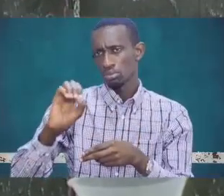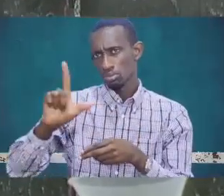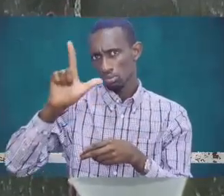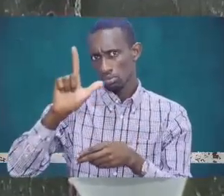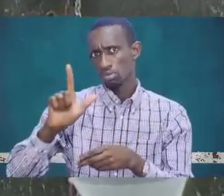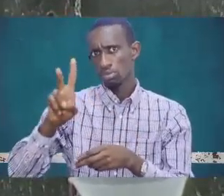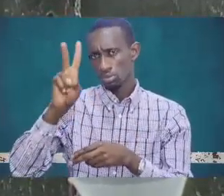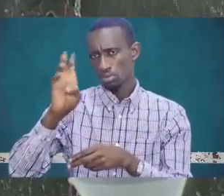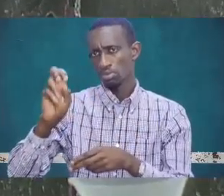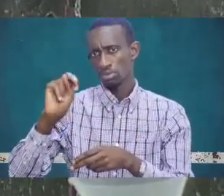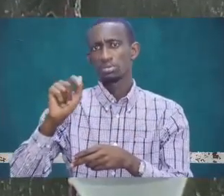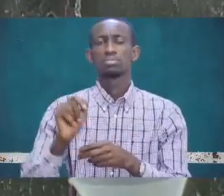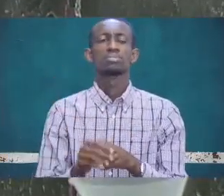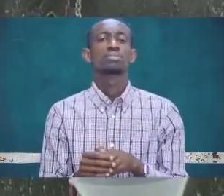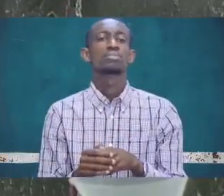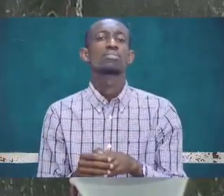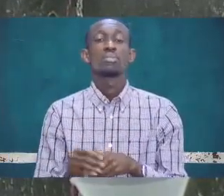solute